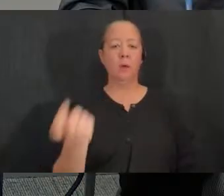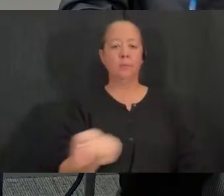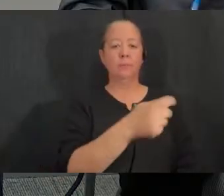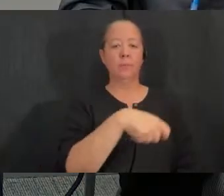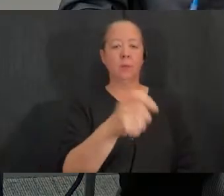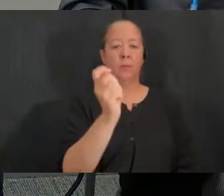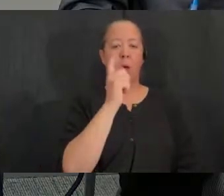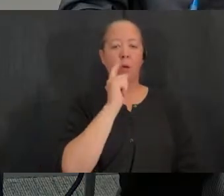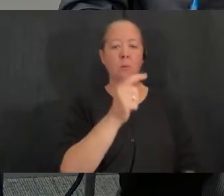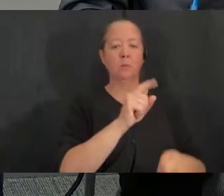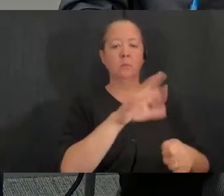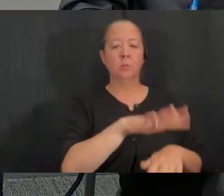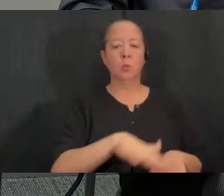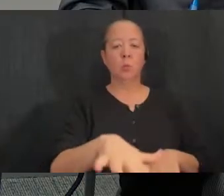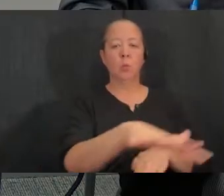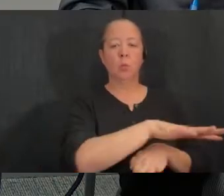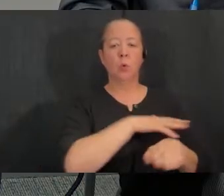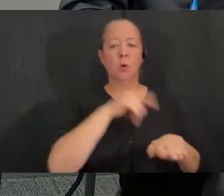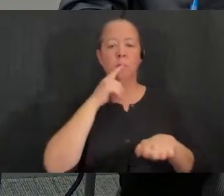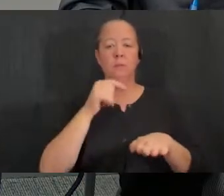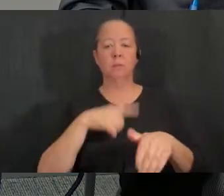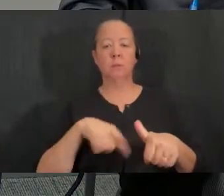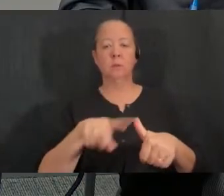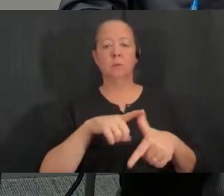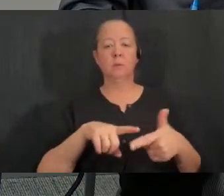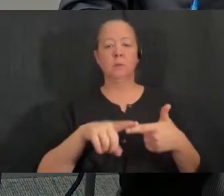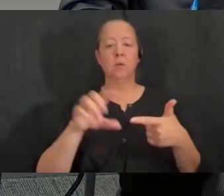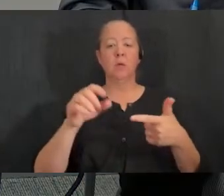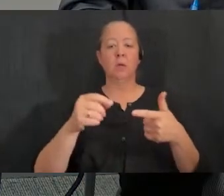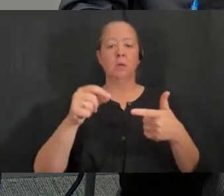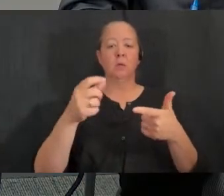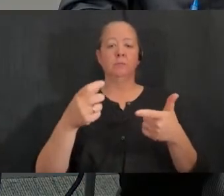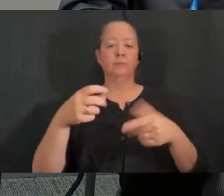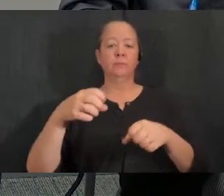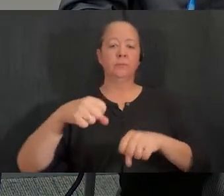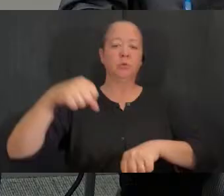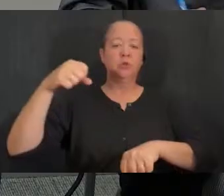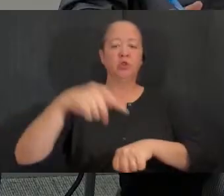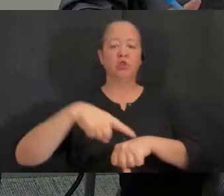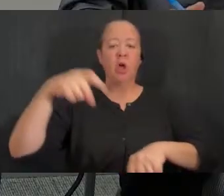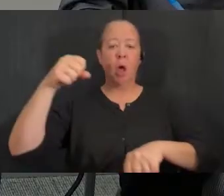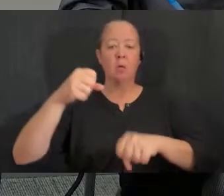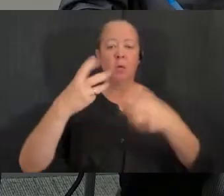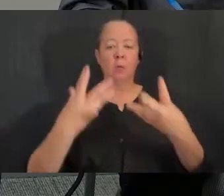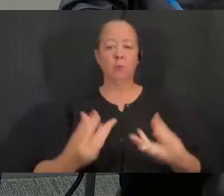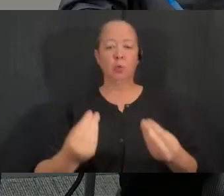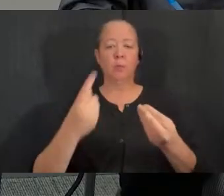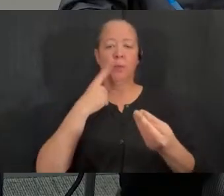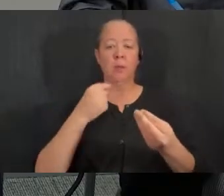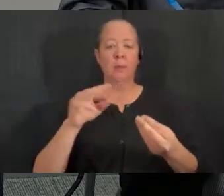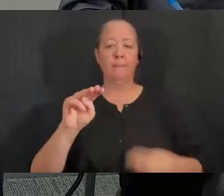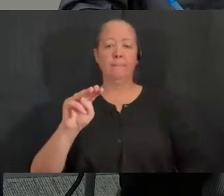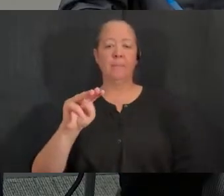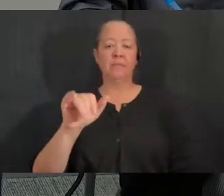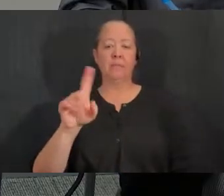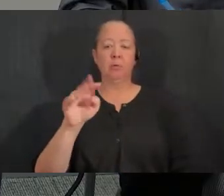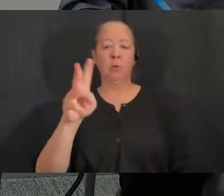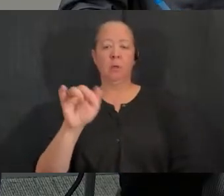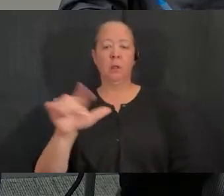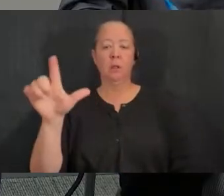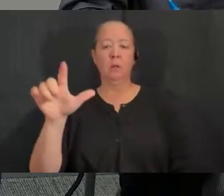on the multi-purpose court, as well as redoing the basketball court in the amount of